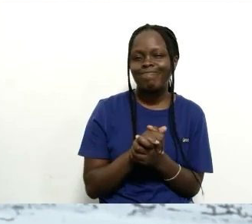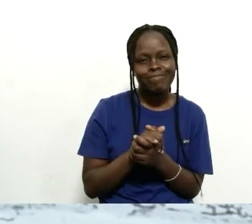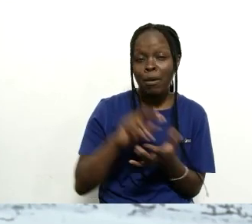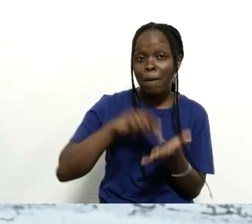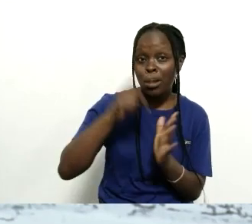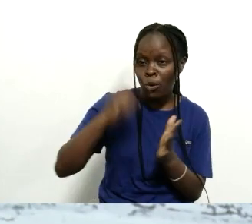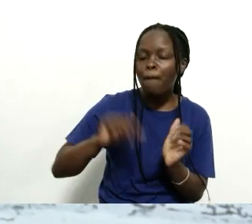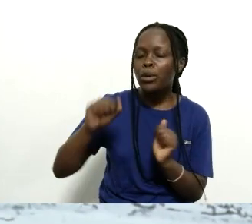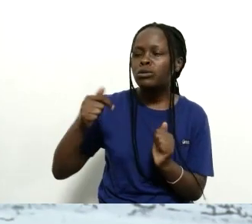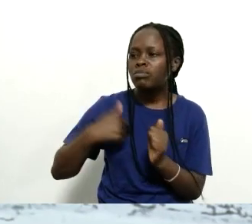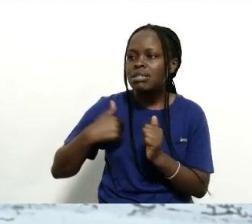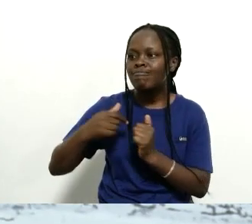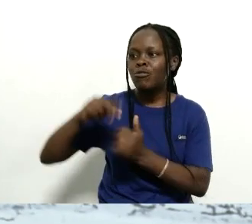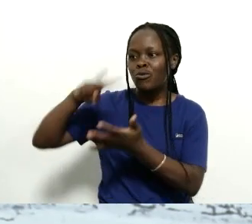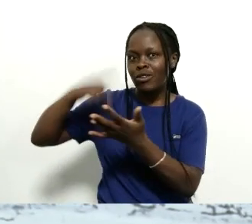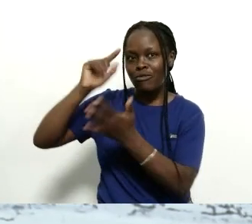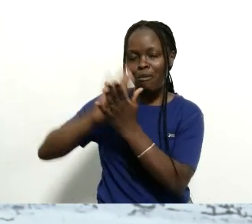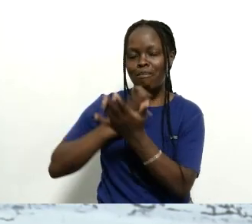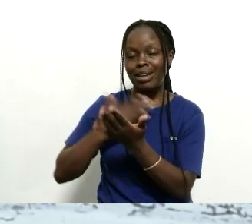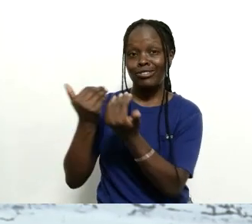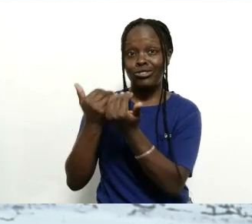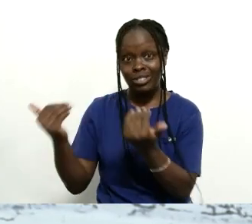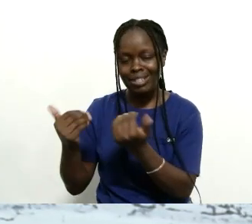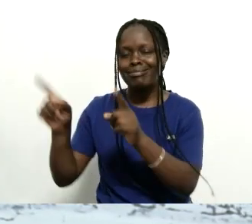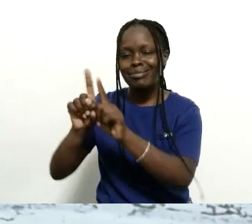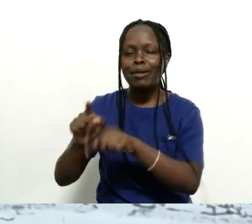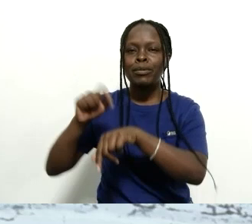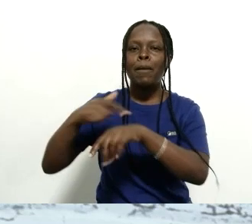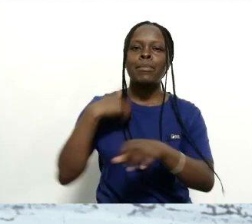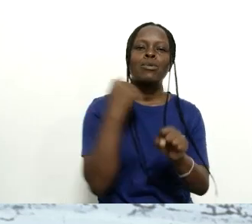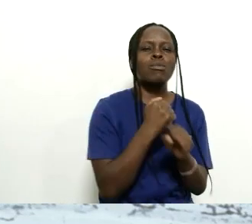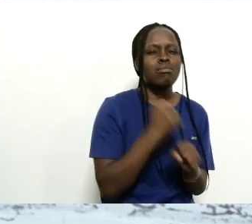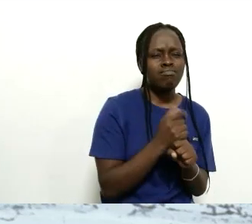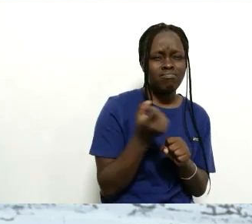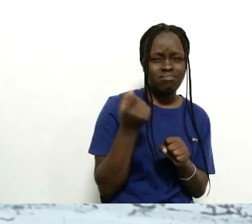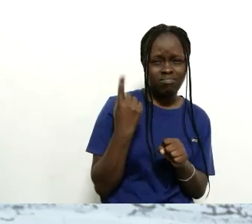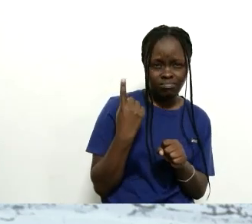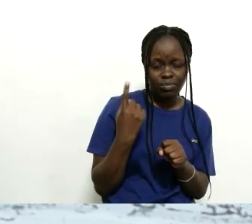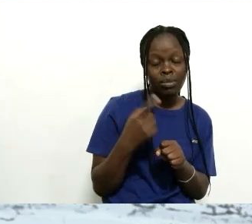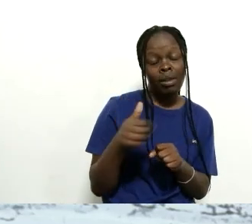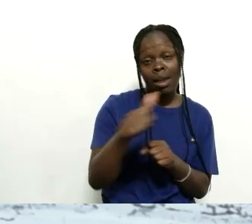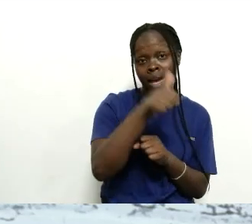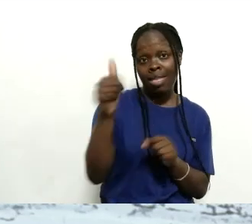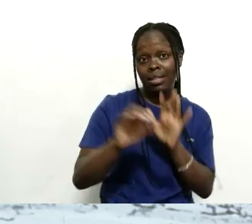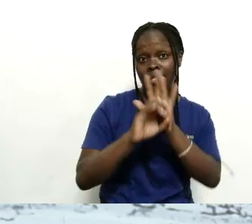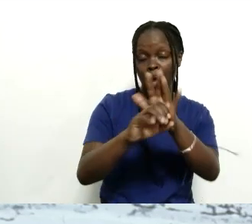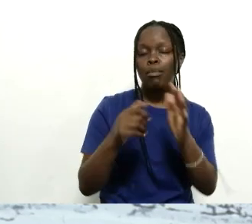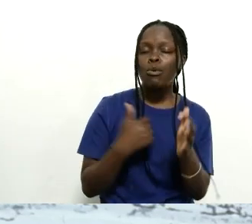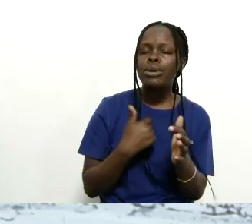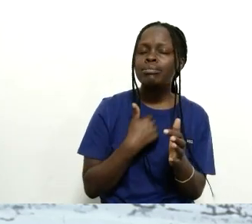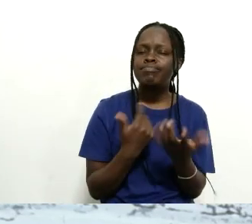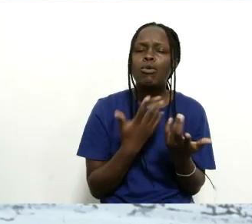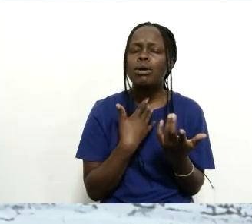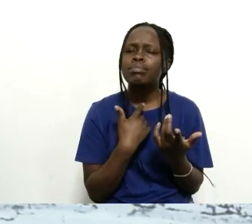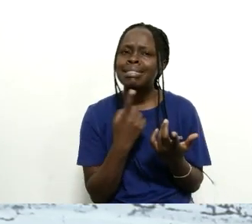turnout. Before we will see, you know, primarily most of the parents who would come were the mothers. But towards the